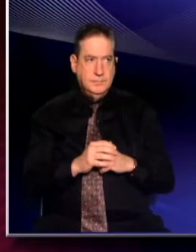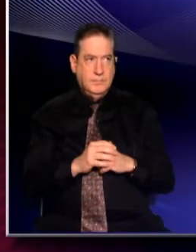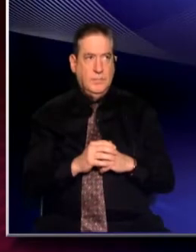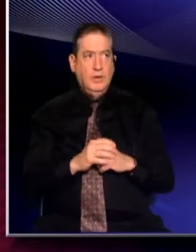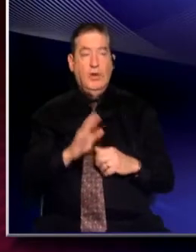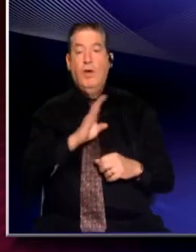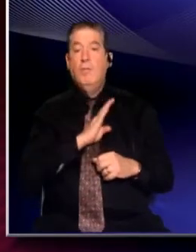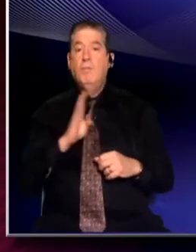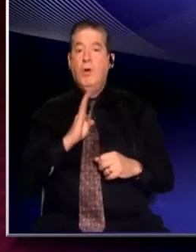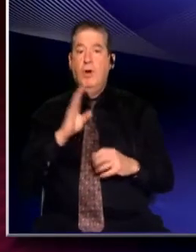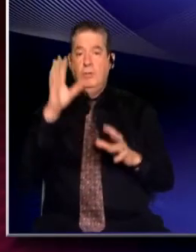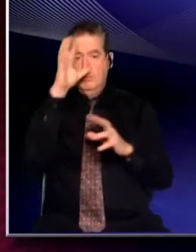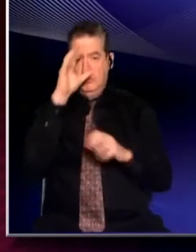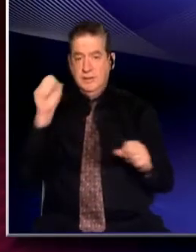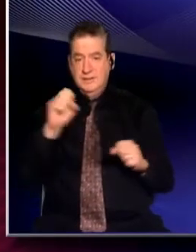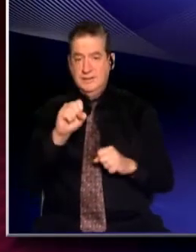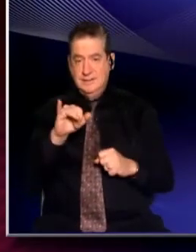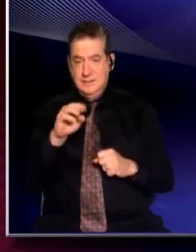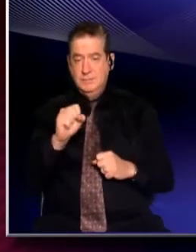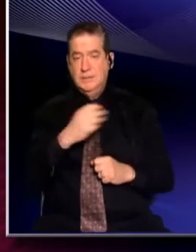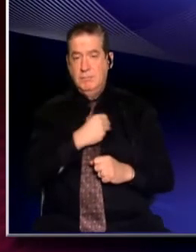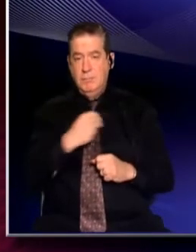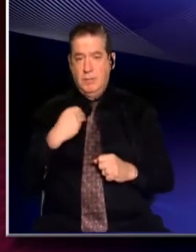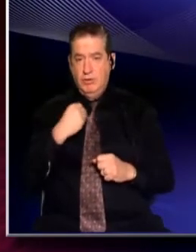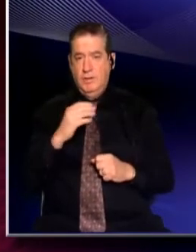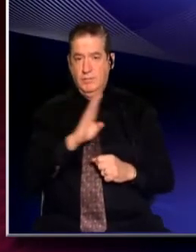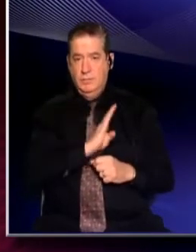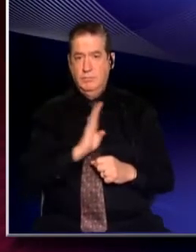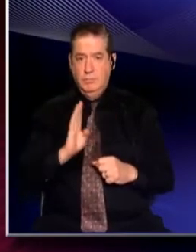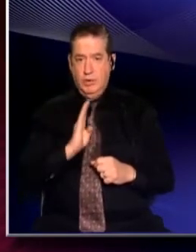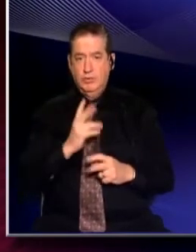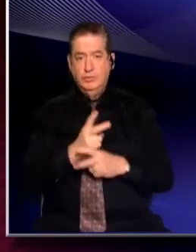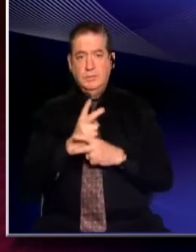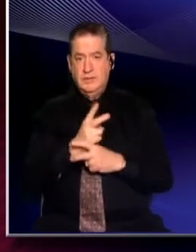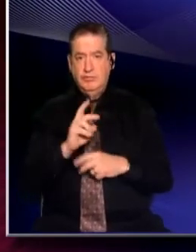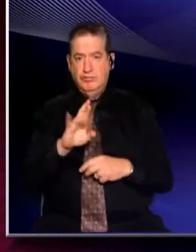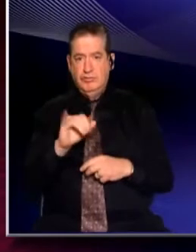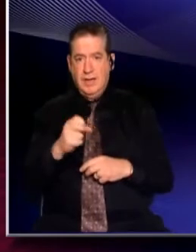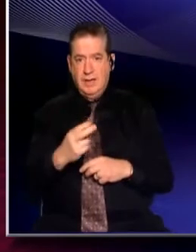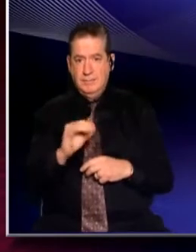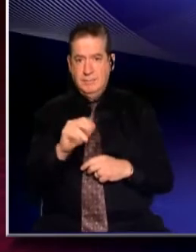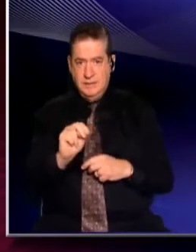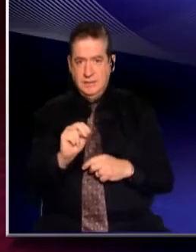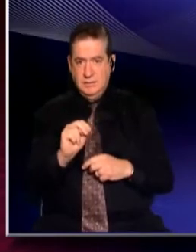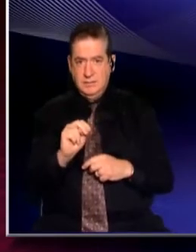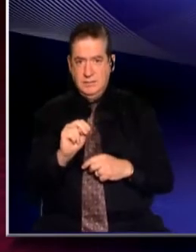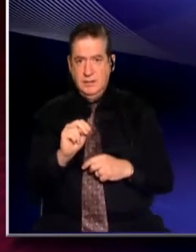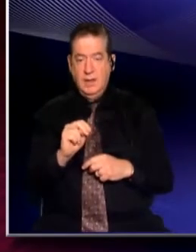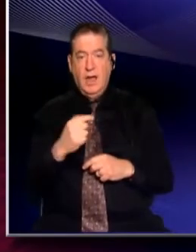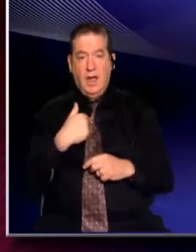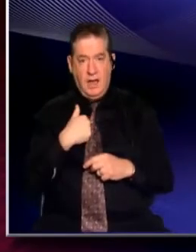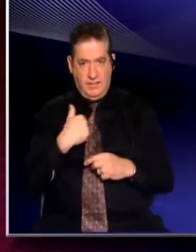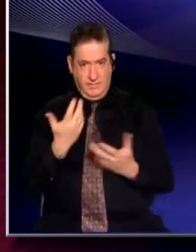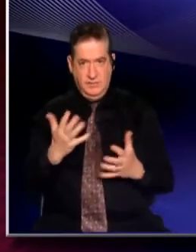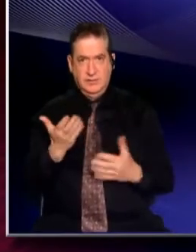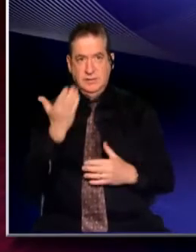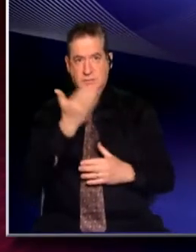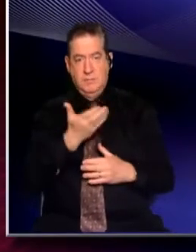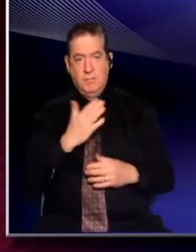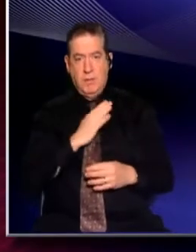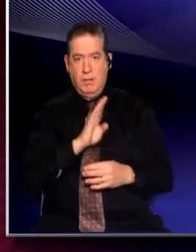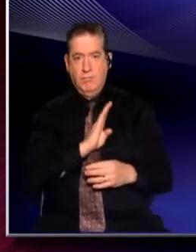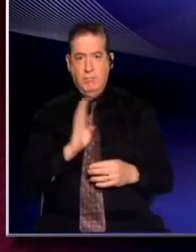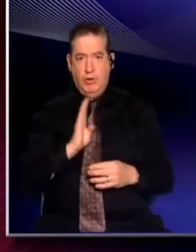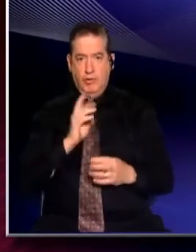Board President Sims, members of the board, Superintendent Reichman, I have submitted my board report to